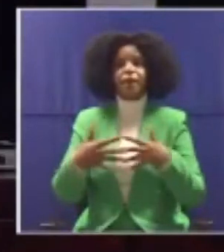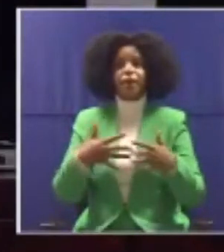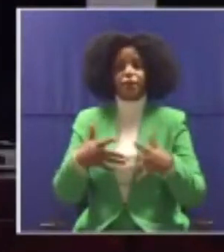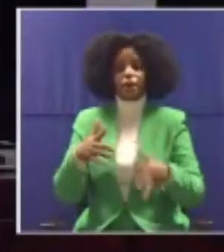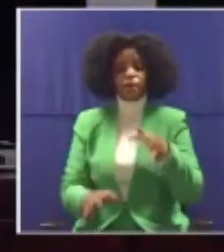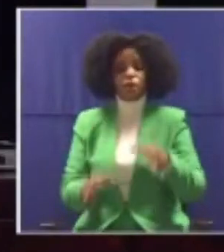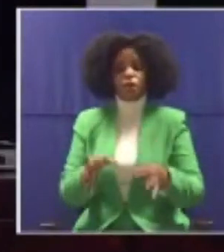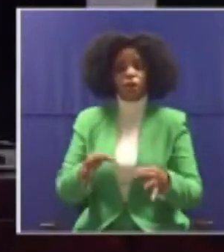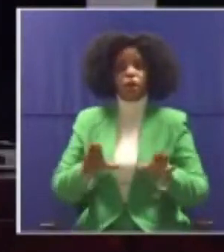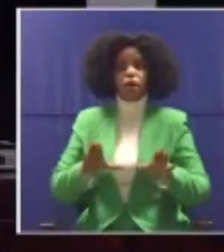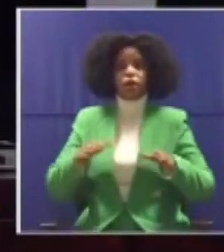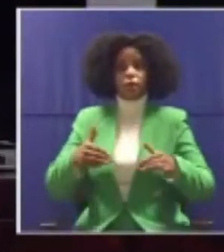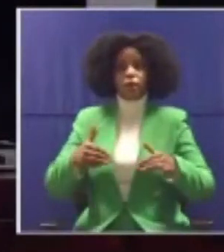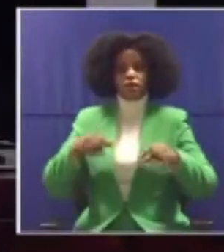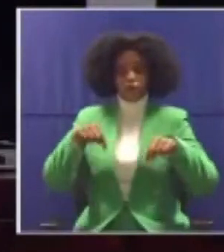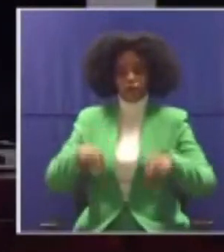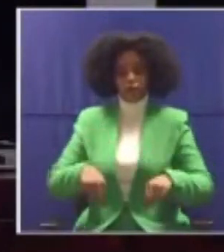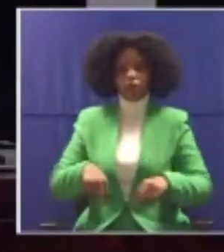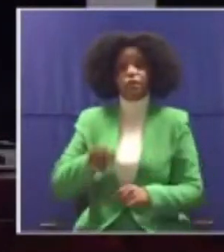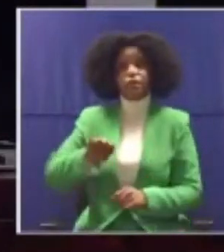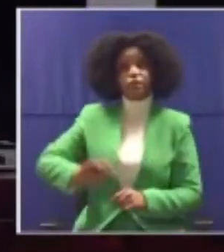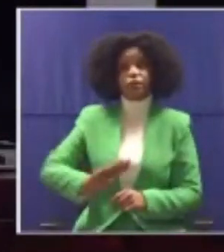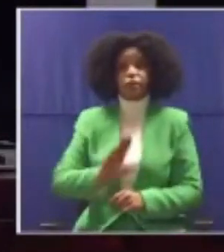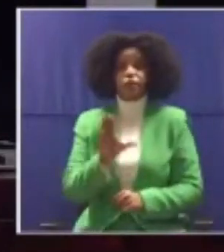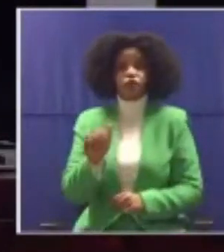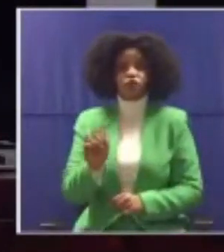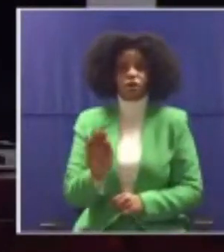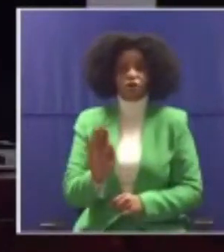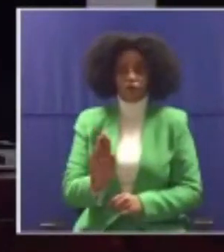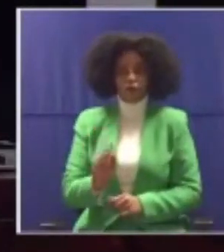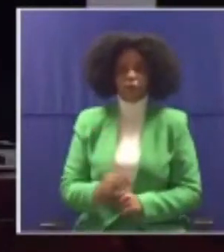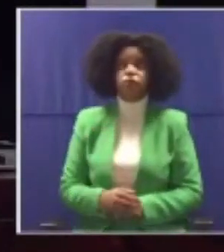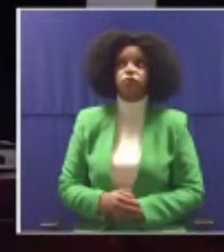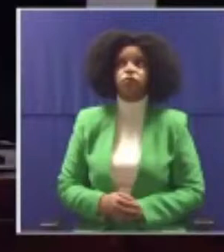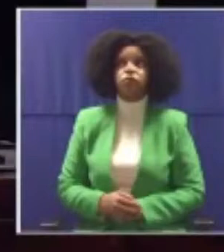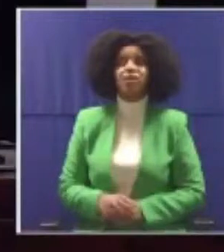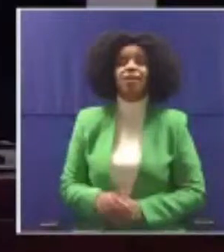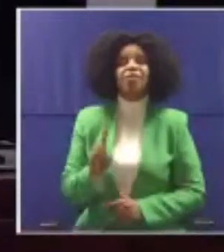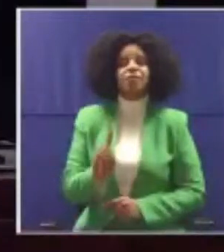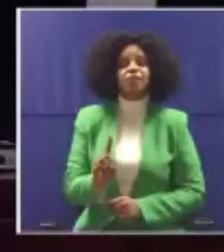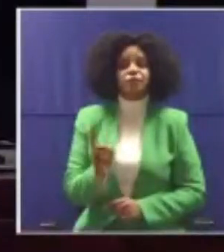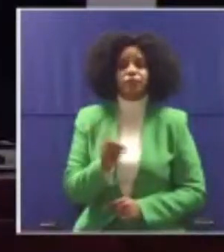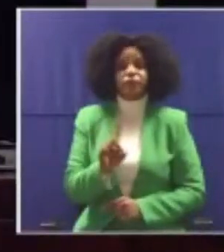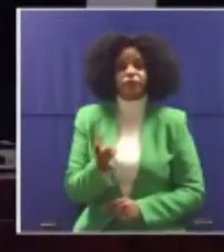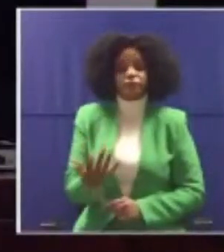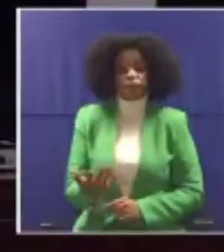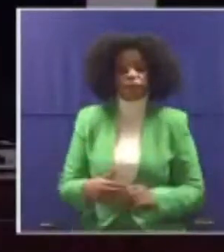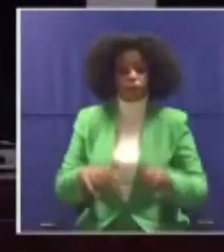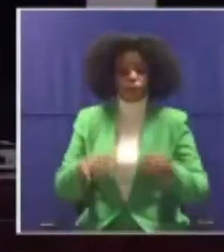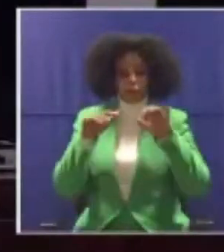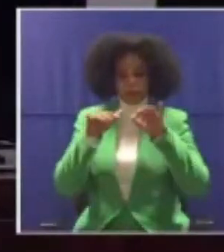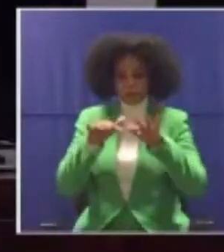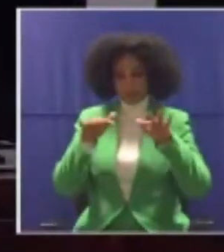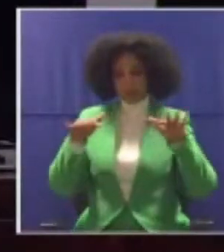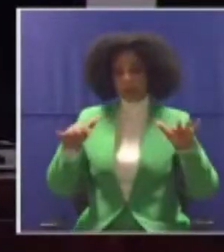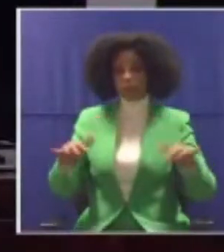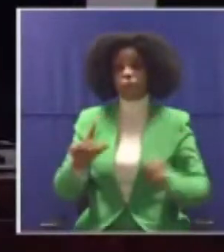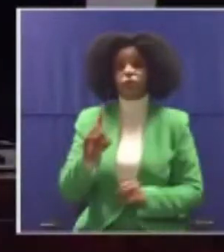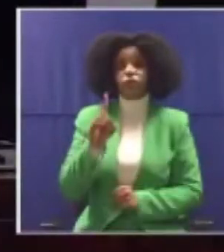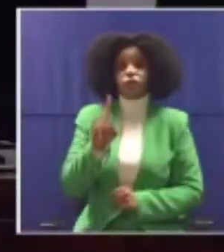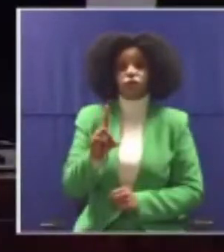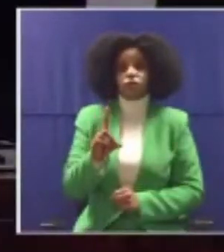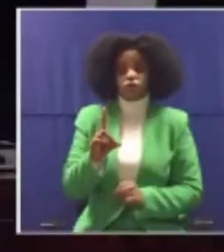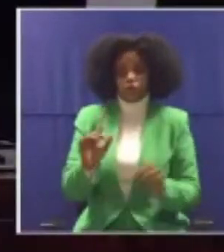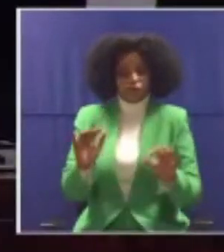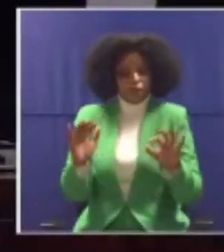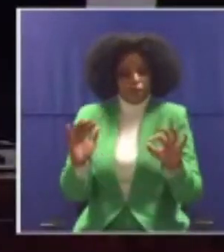first one is putting people first by making them the tenants